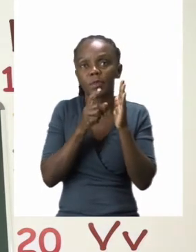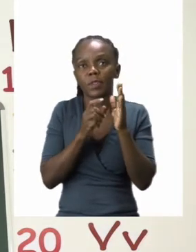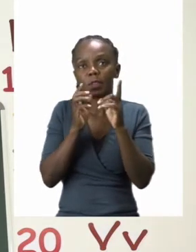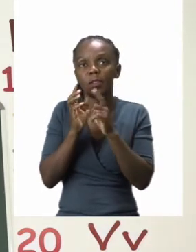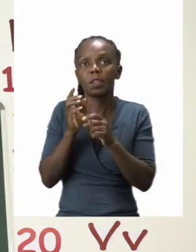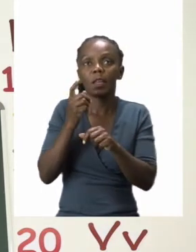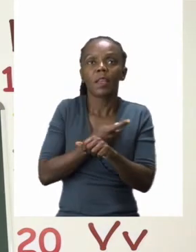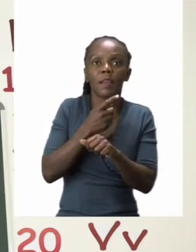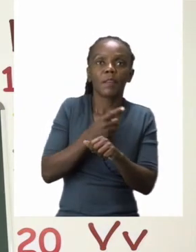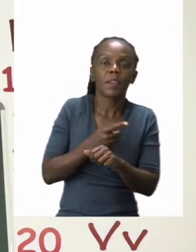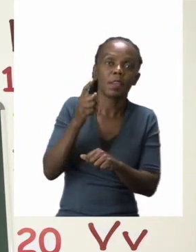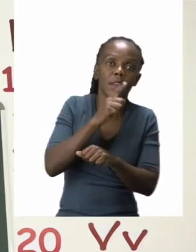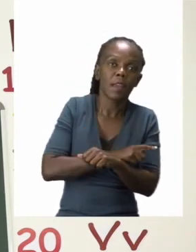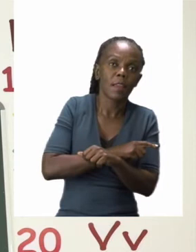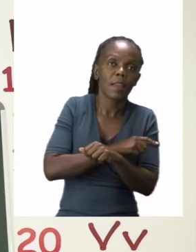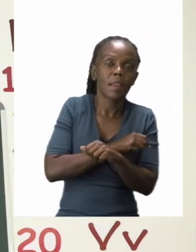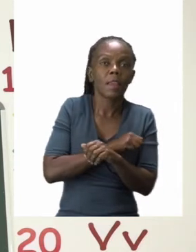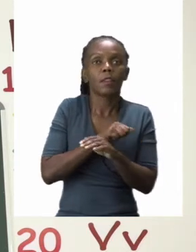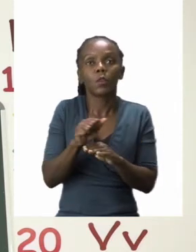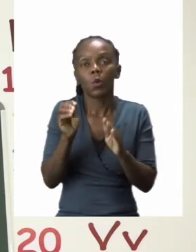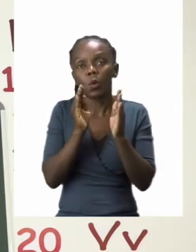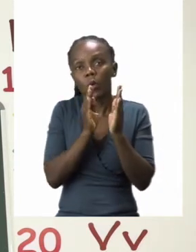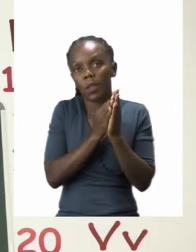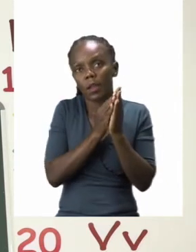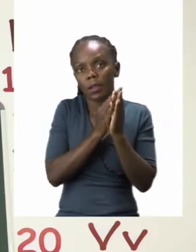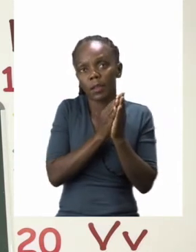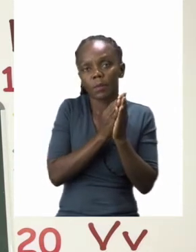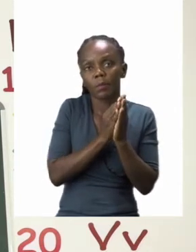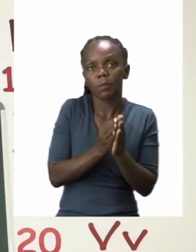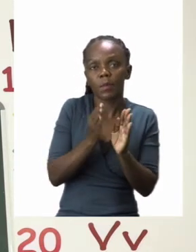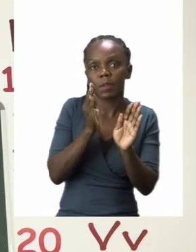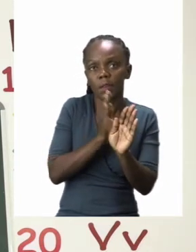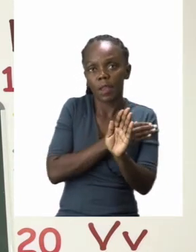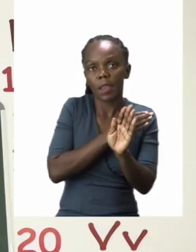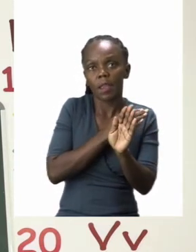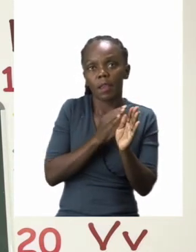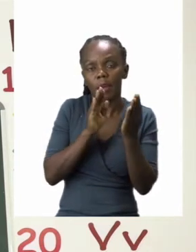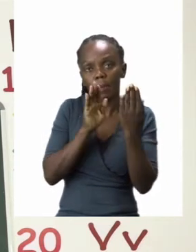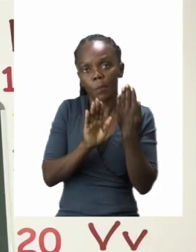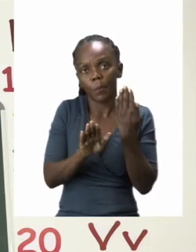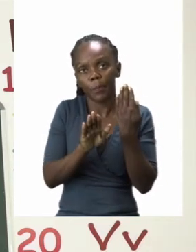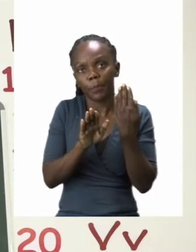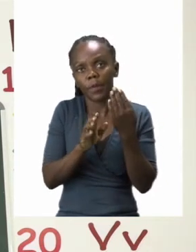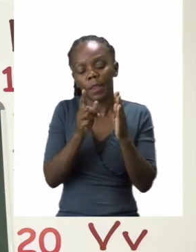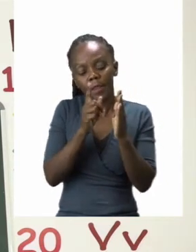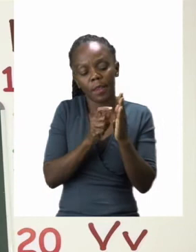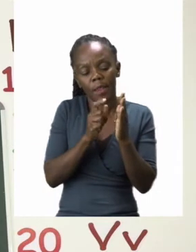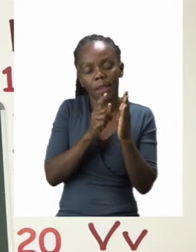Sanitize every day so the germs can stay away.